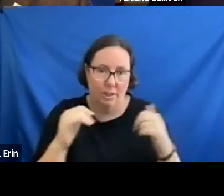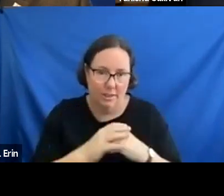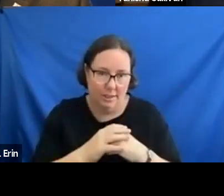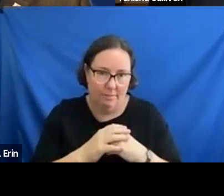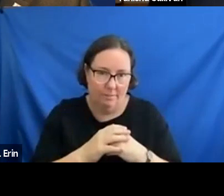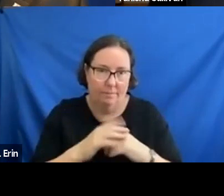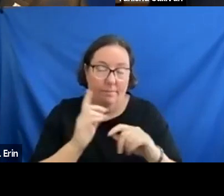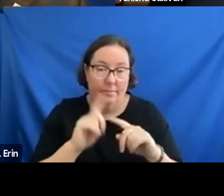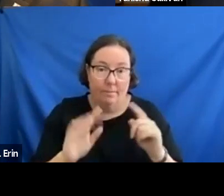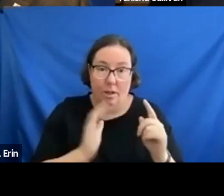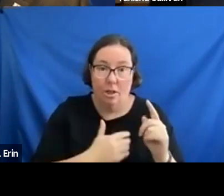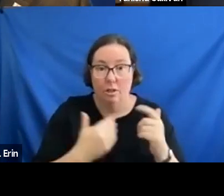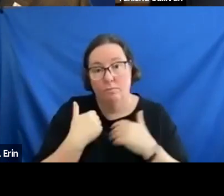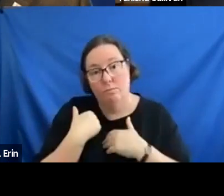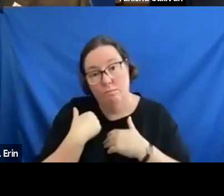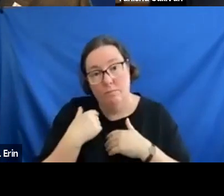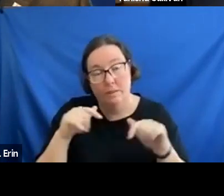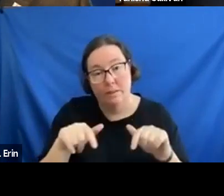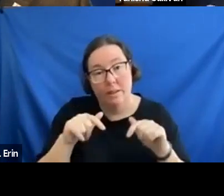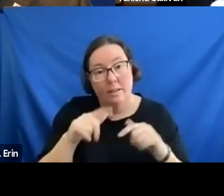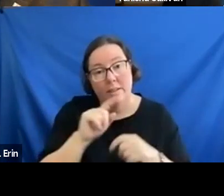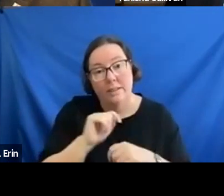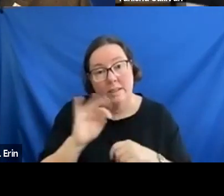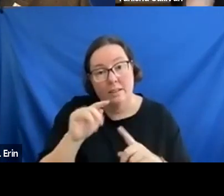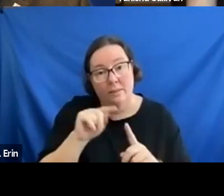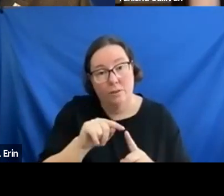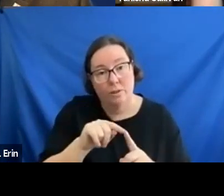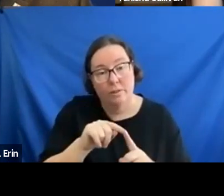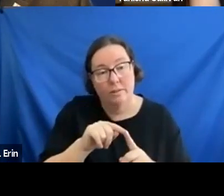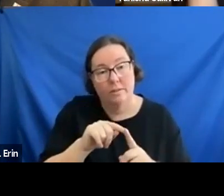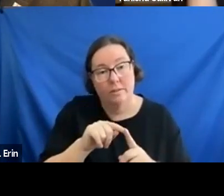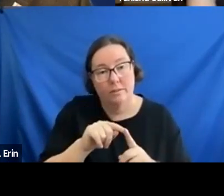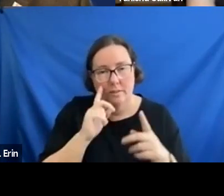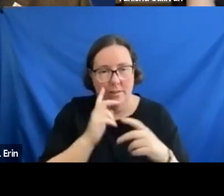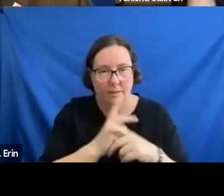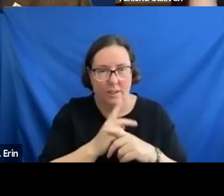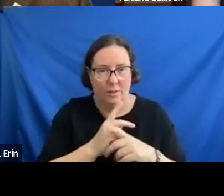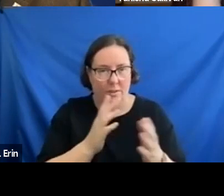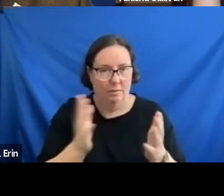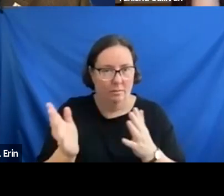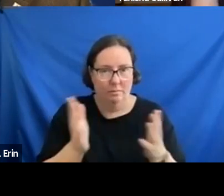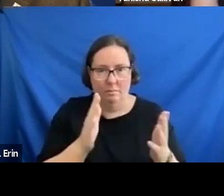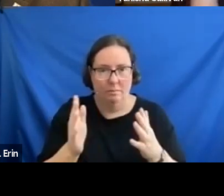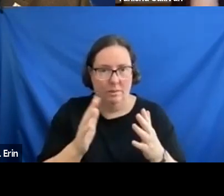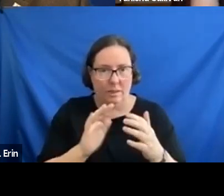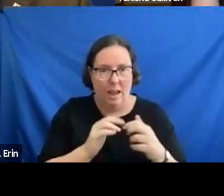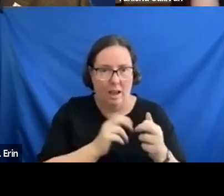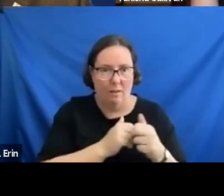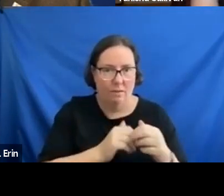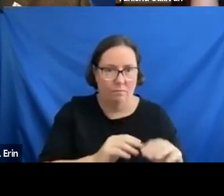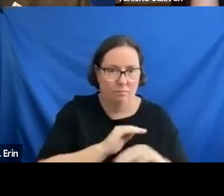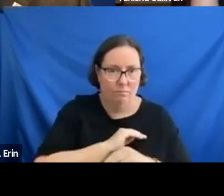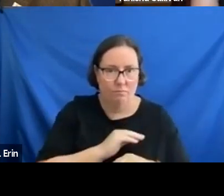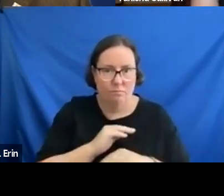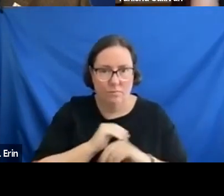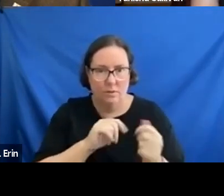And our job on this task force is to figure out how to walk all these lines in a